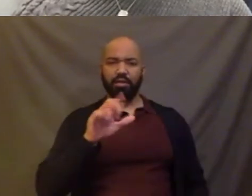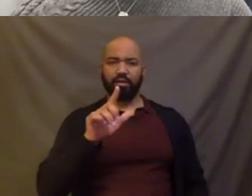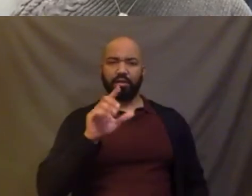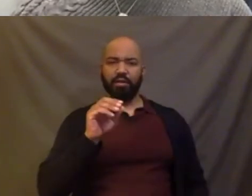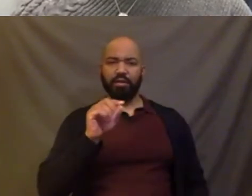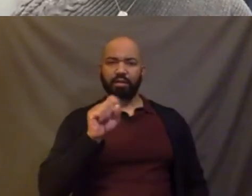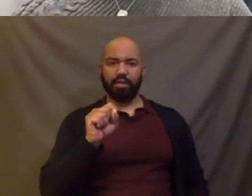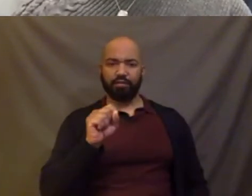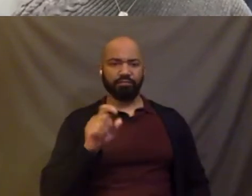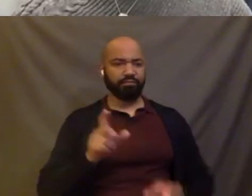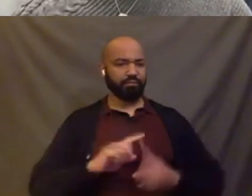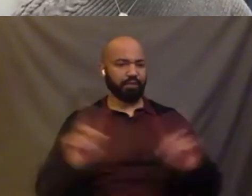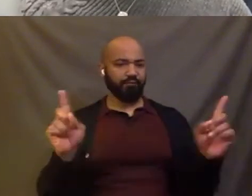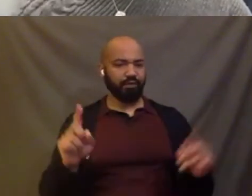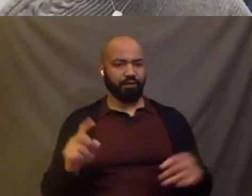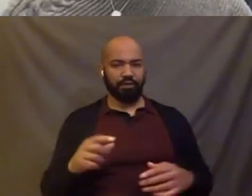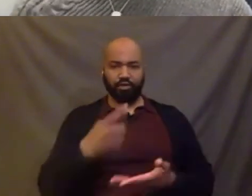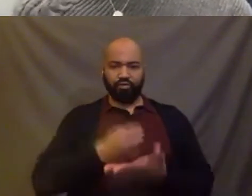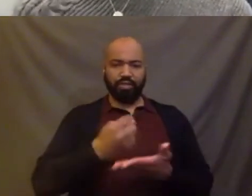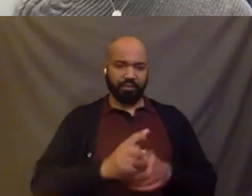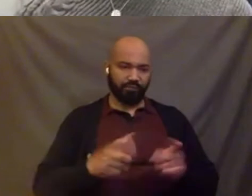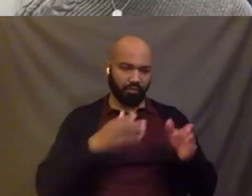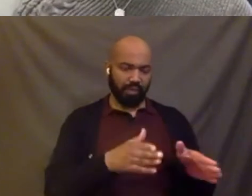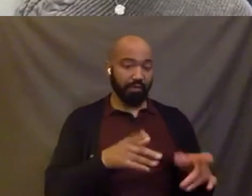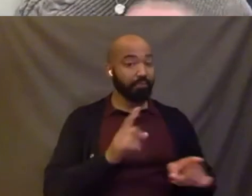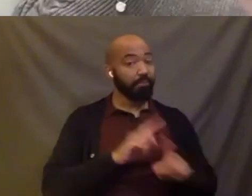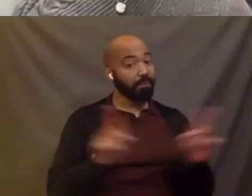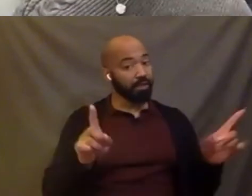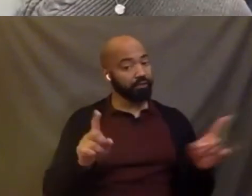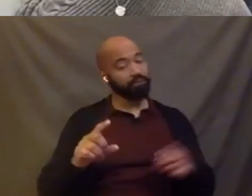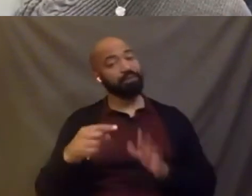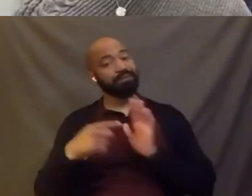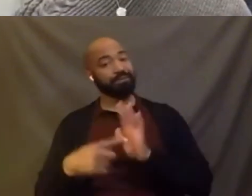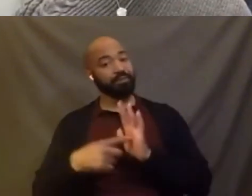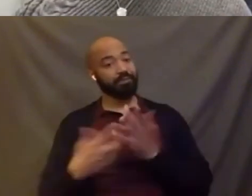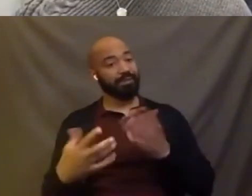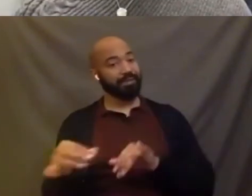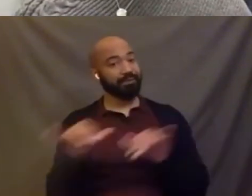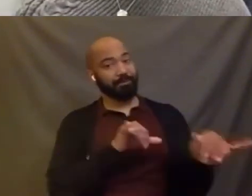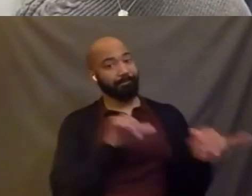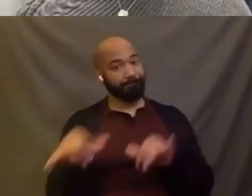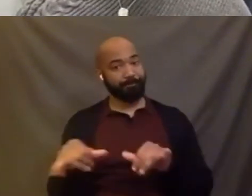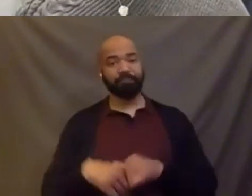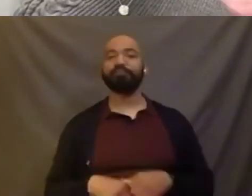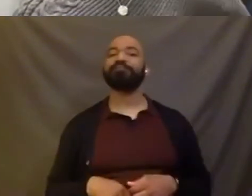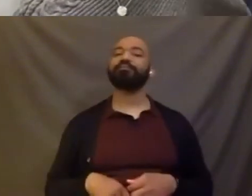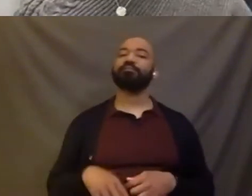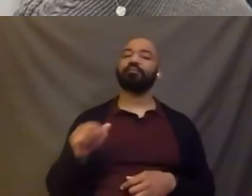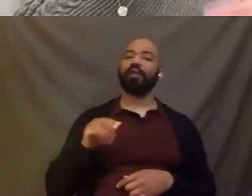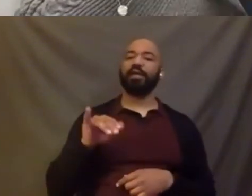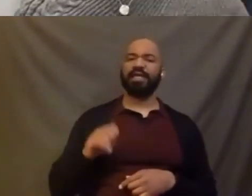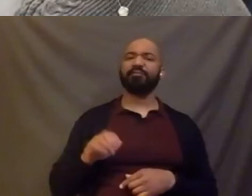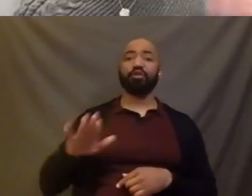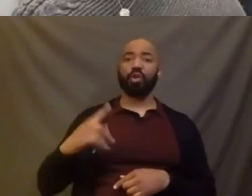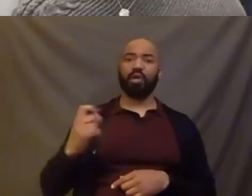not treated the same way, but may have some of the same symptoms. So right. No, and I so appreciate that question, because I think we've